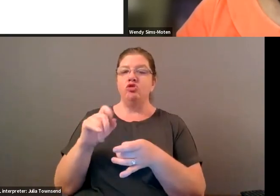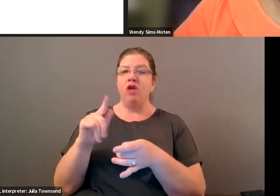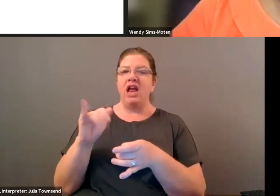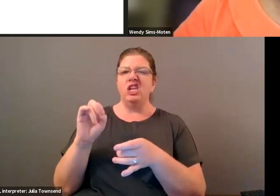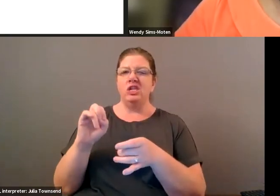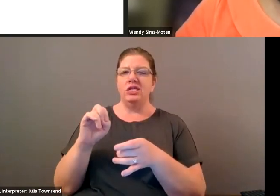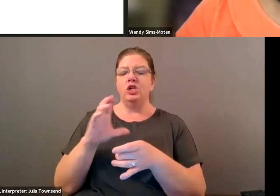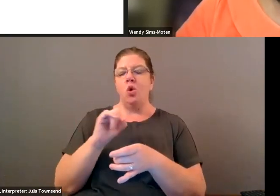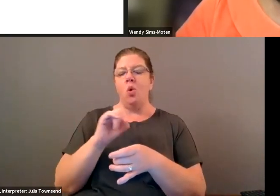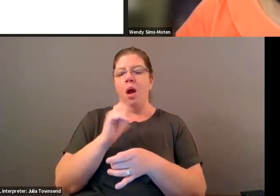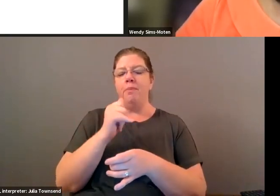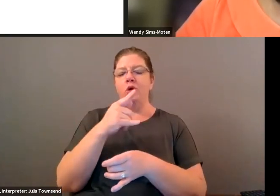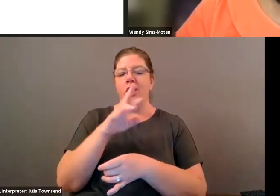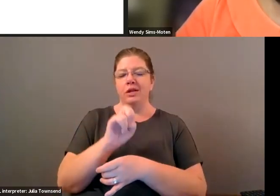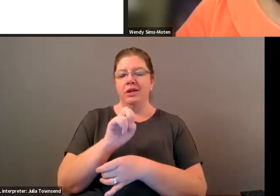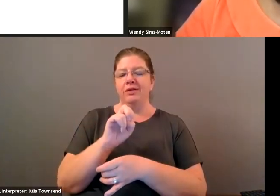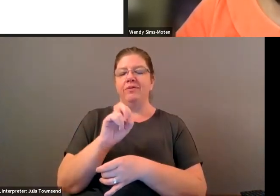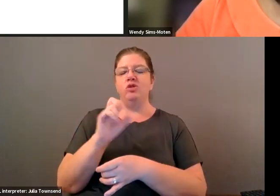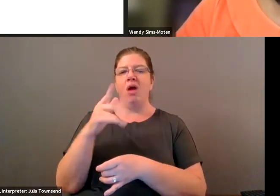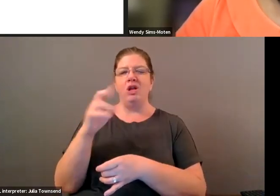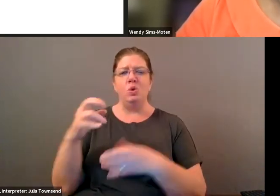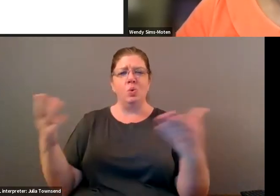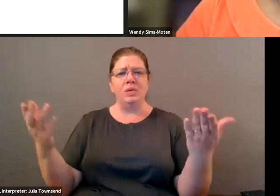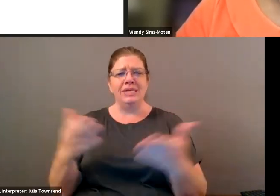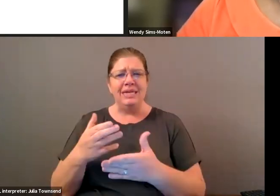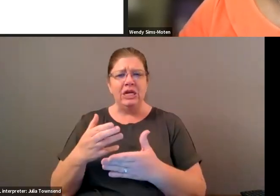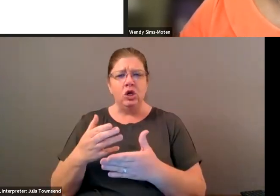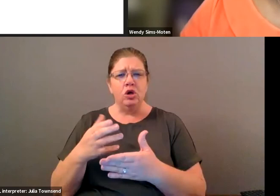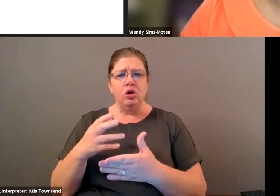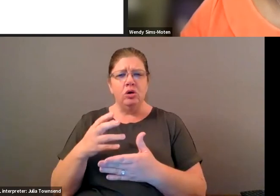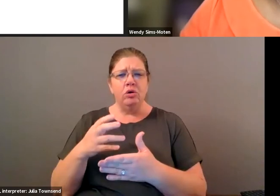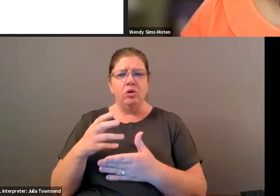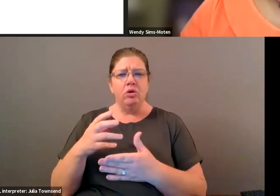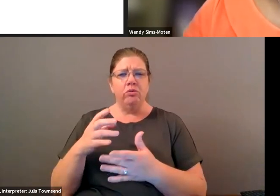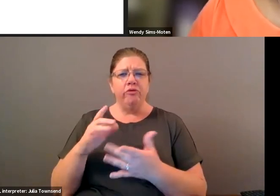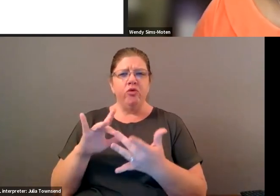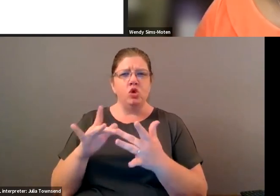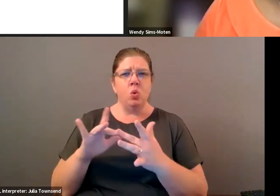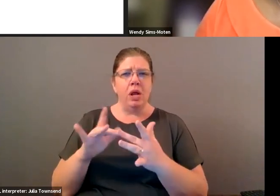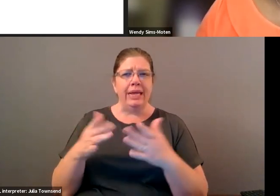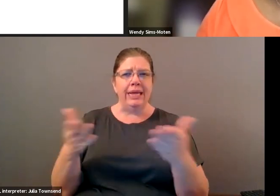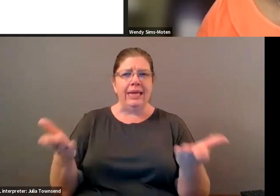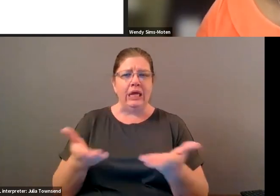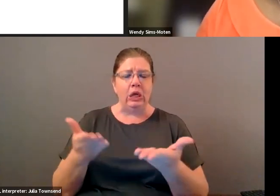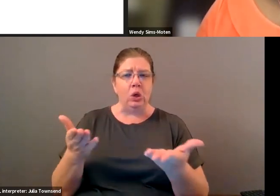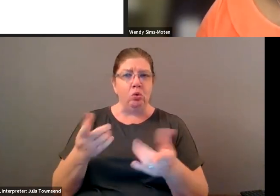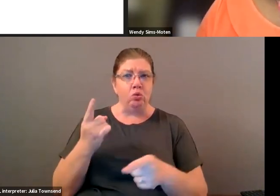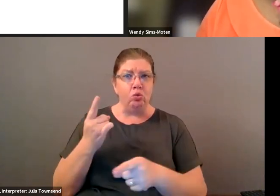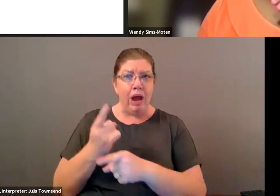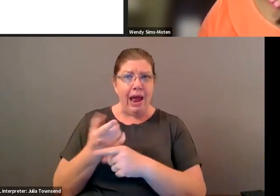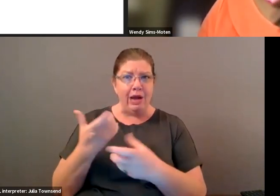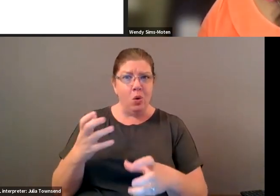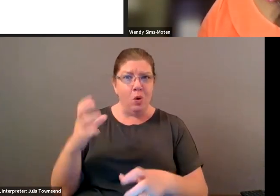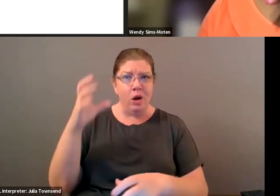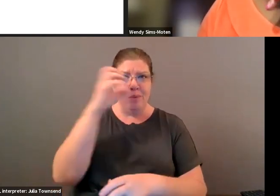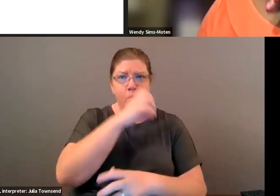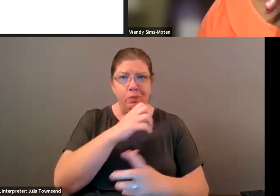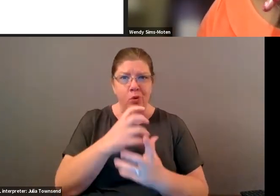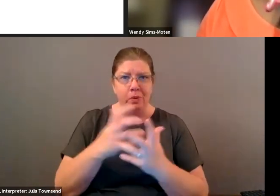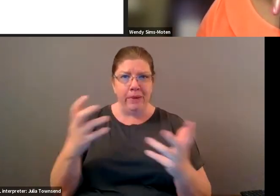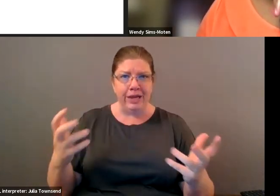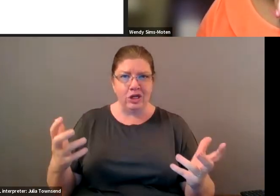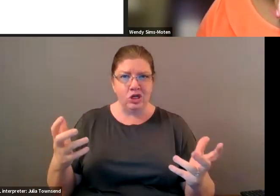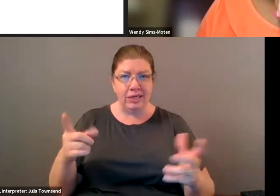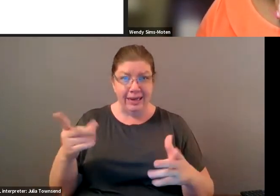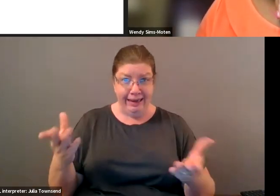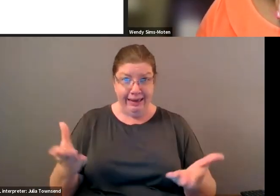board virtually. Is that right? Before I presume too much, I want to make sure that he's with us.